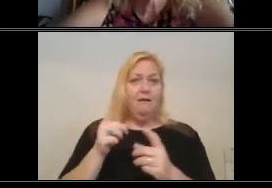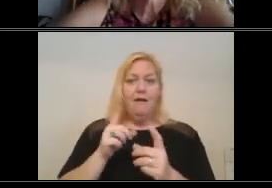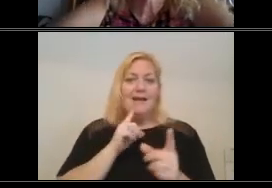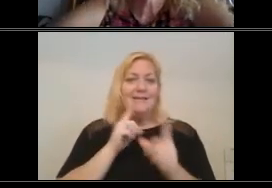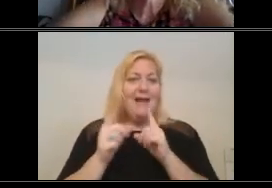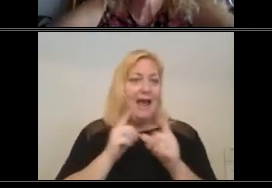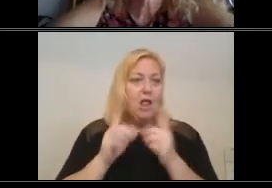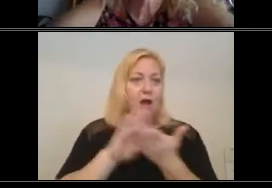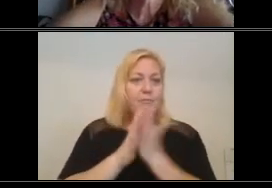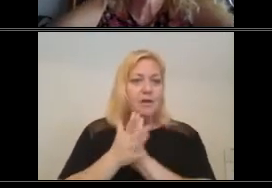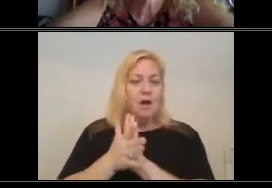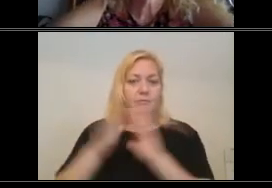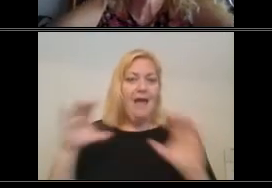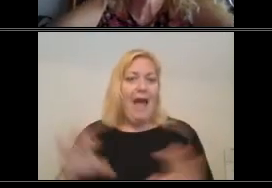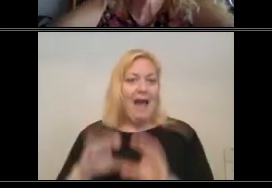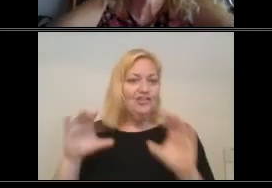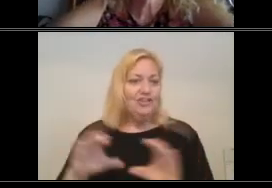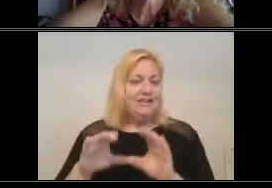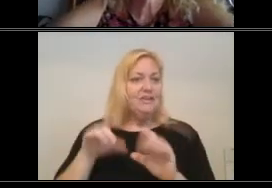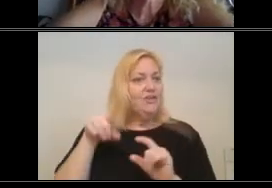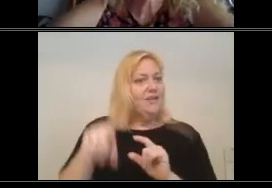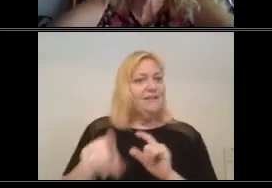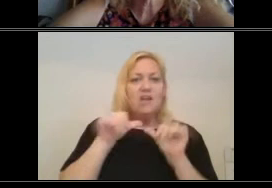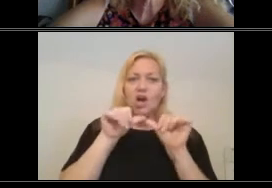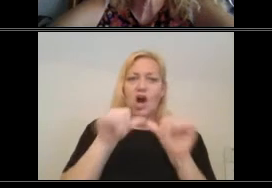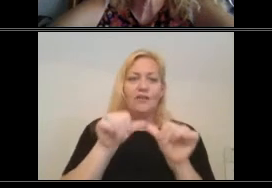And so this is like a constant iterative,